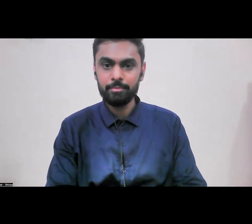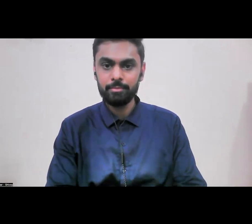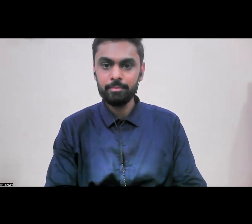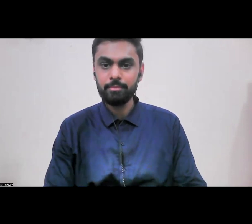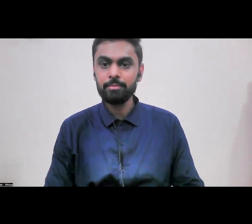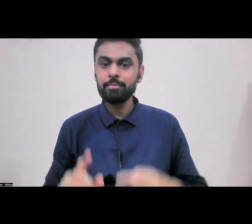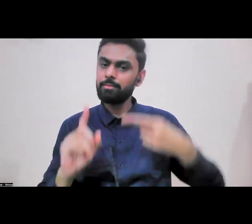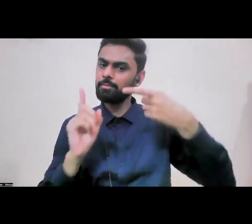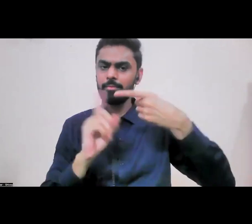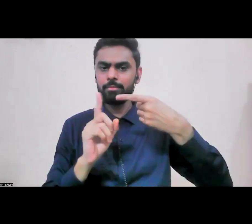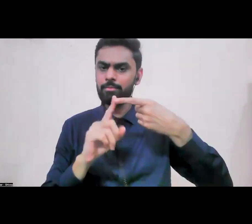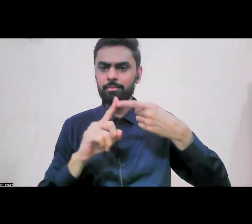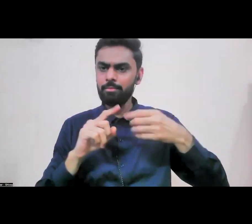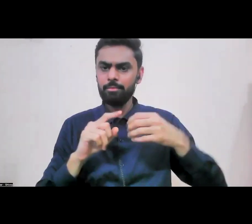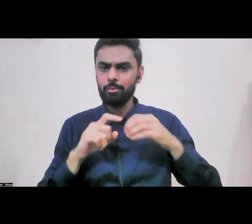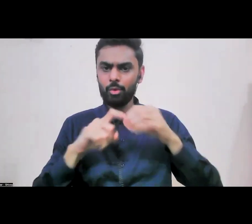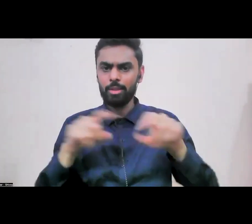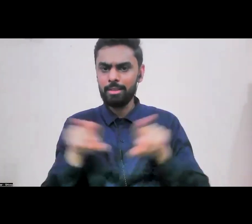Right, it's on.